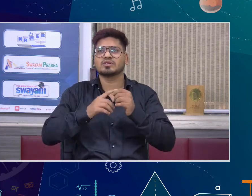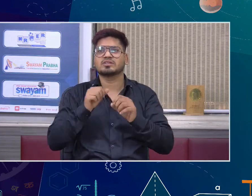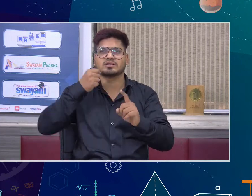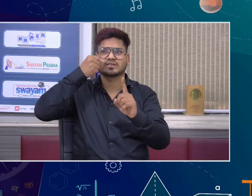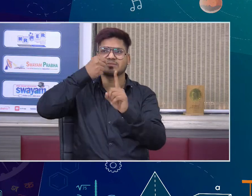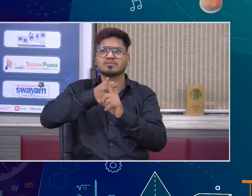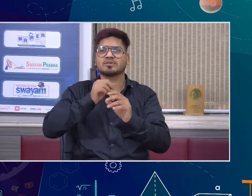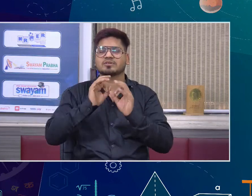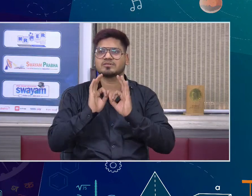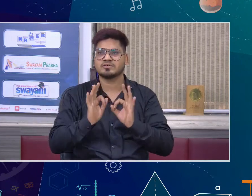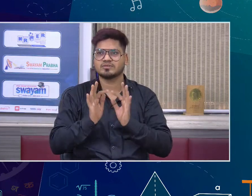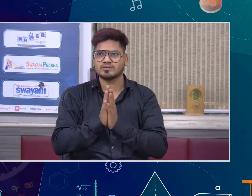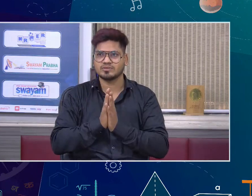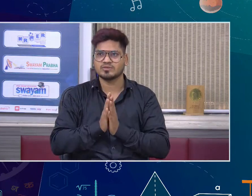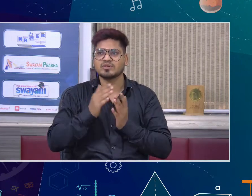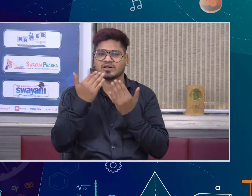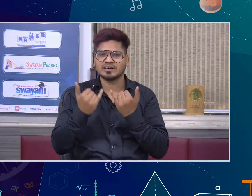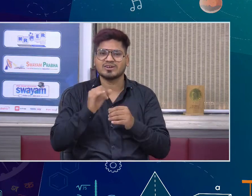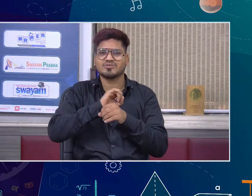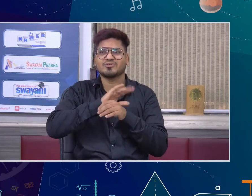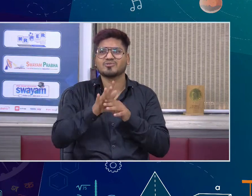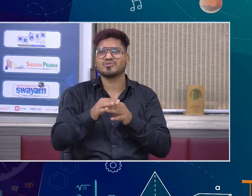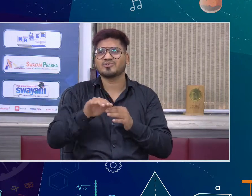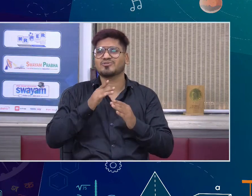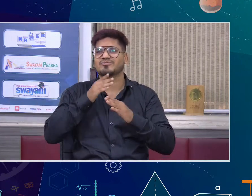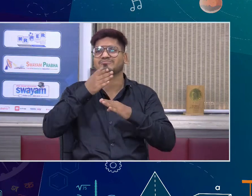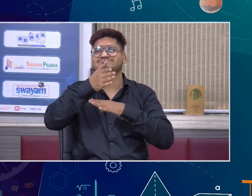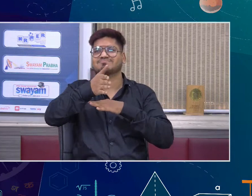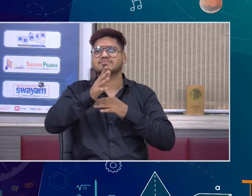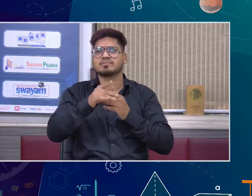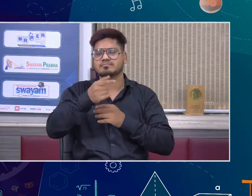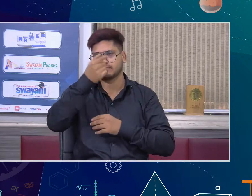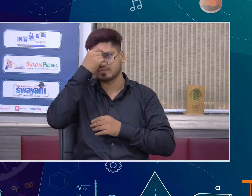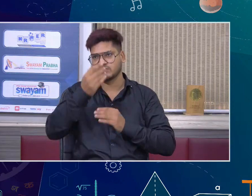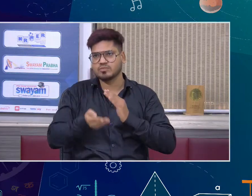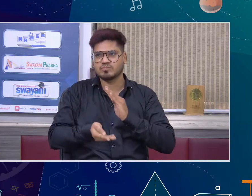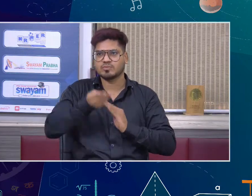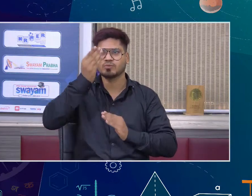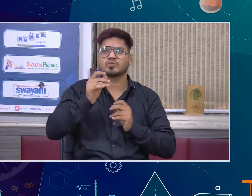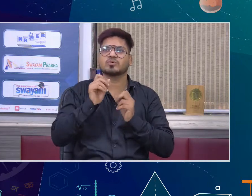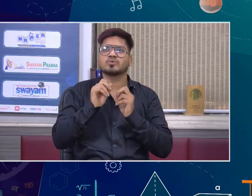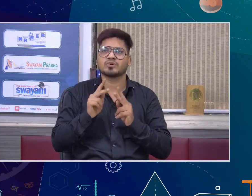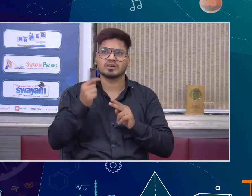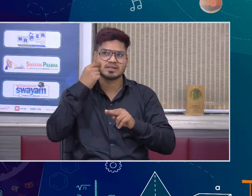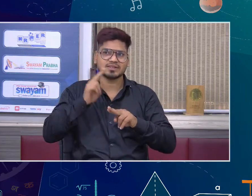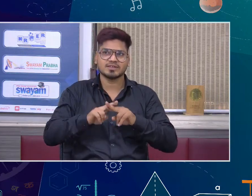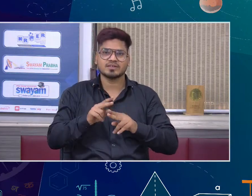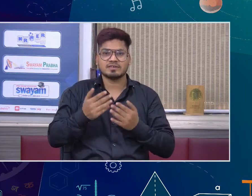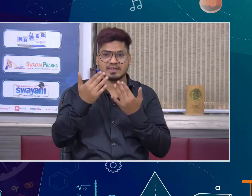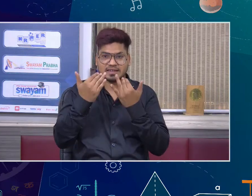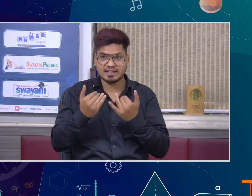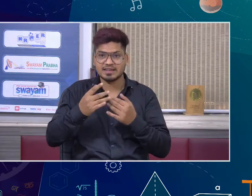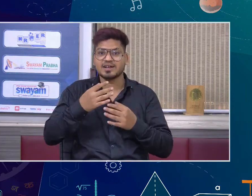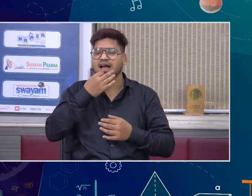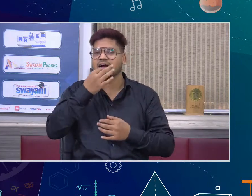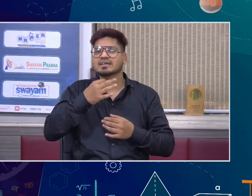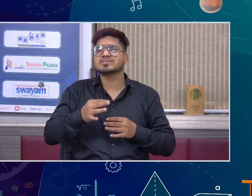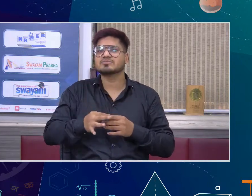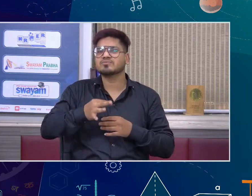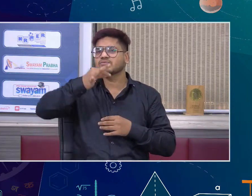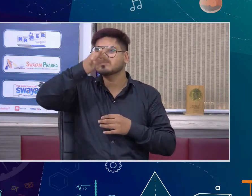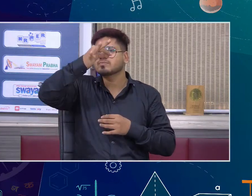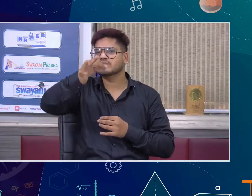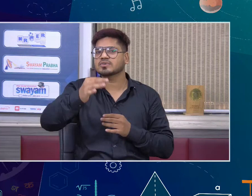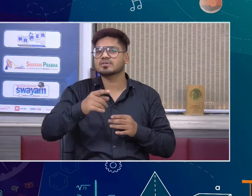impacted, the pandemic has badly impacted the whole setup. So, if we talk about the future of the inclusive